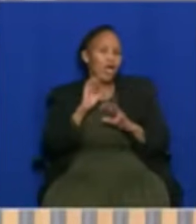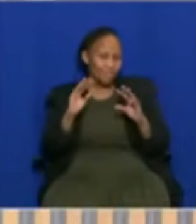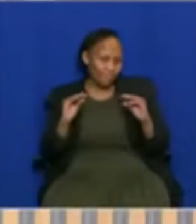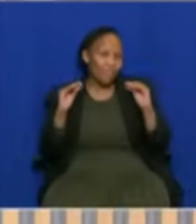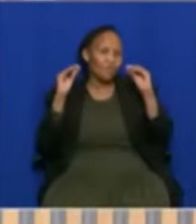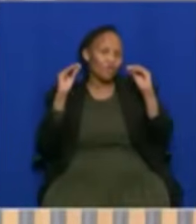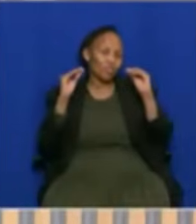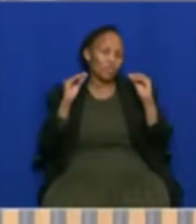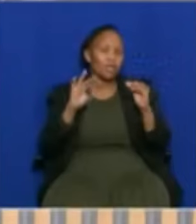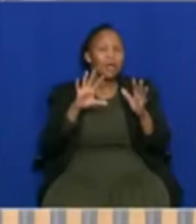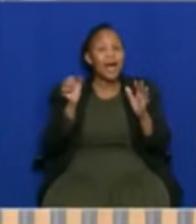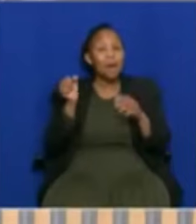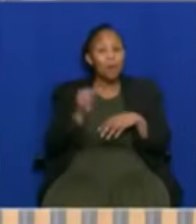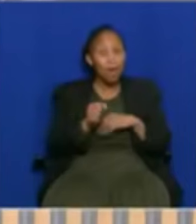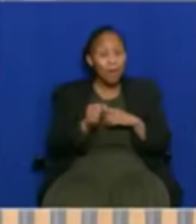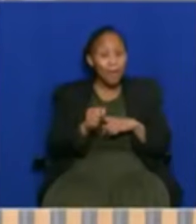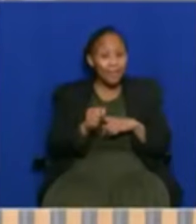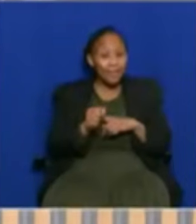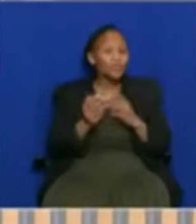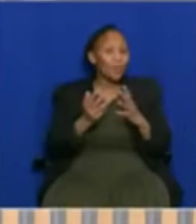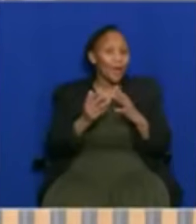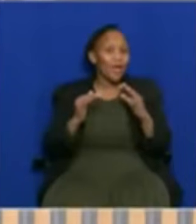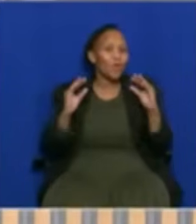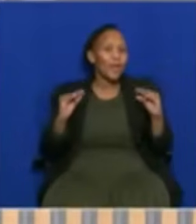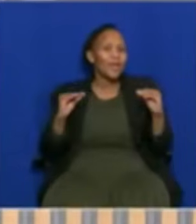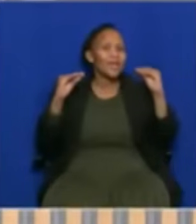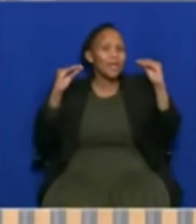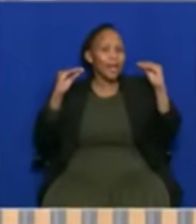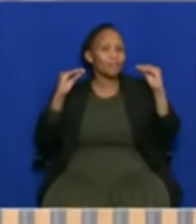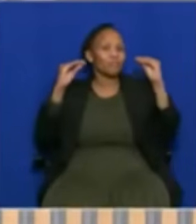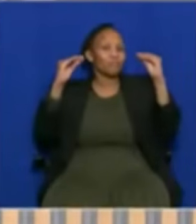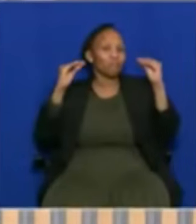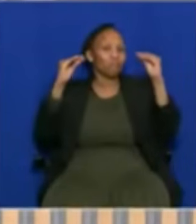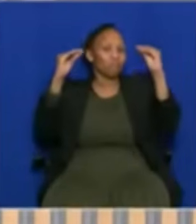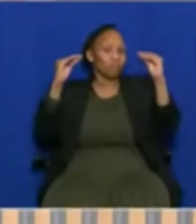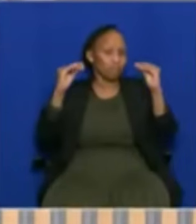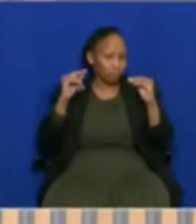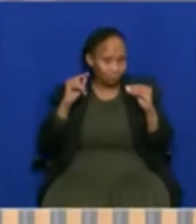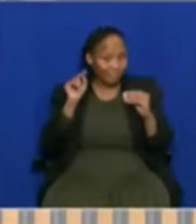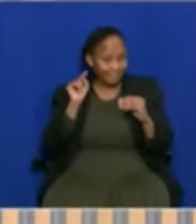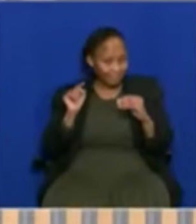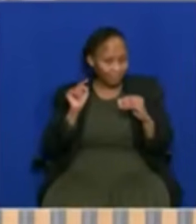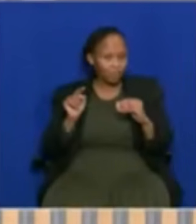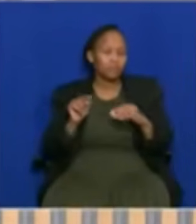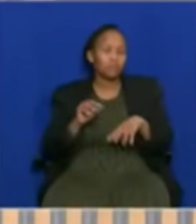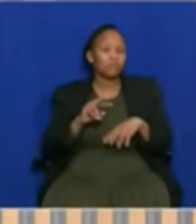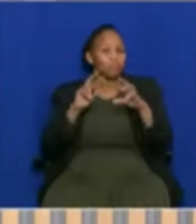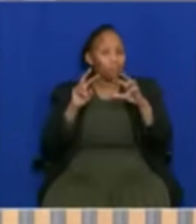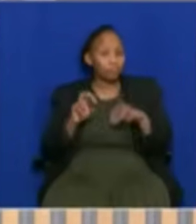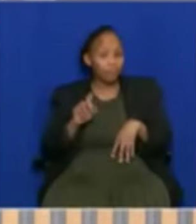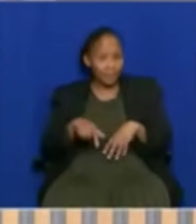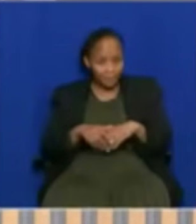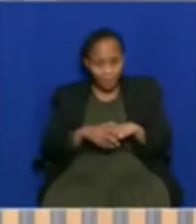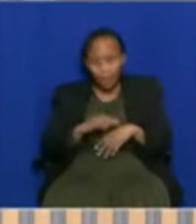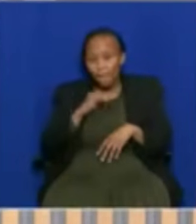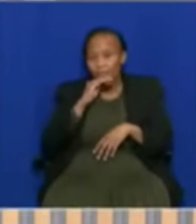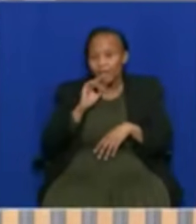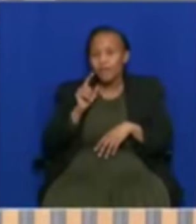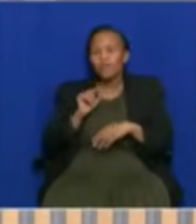appointments in the ranks. So you're saying there's a complaint and an